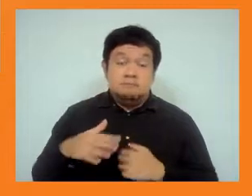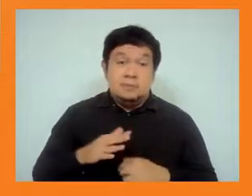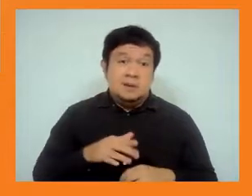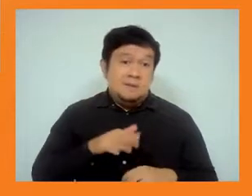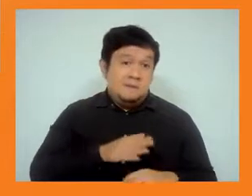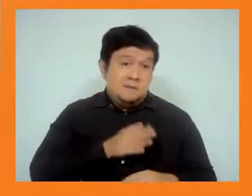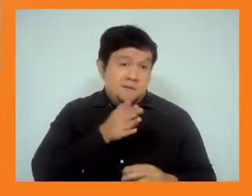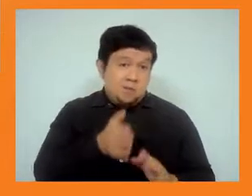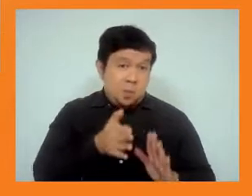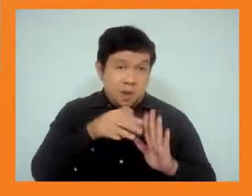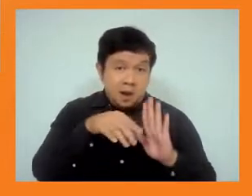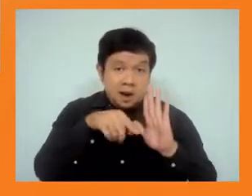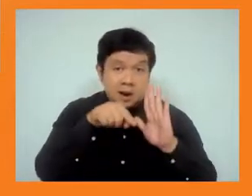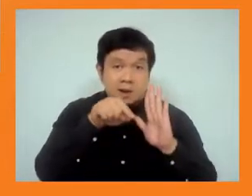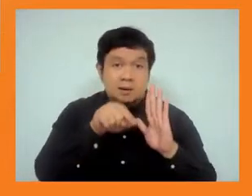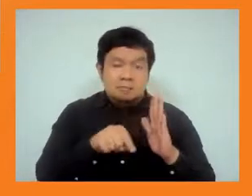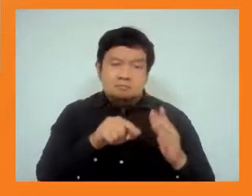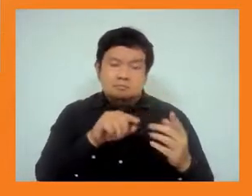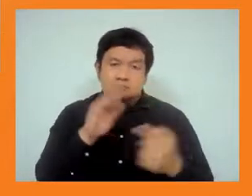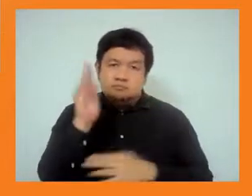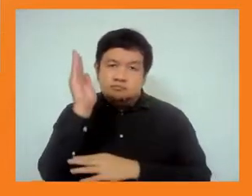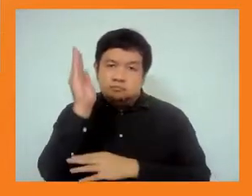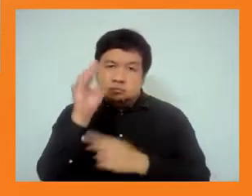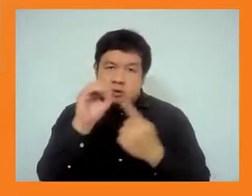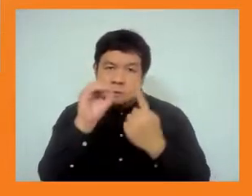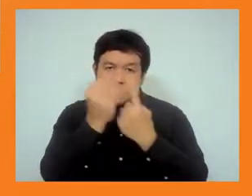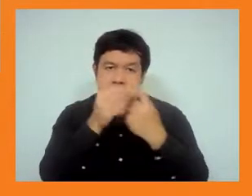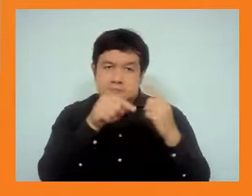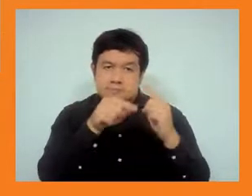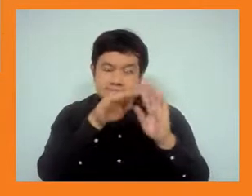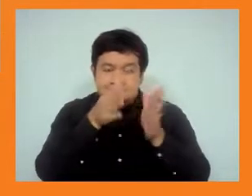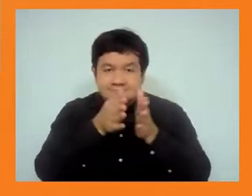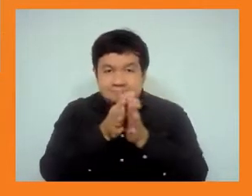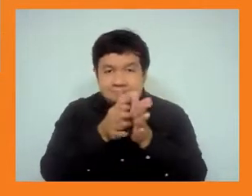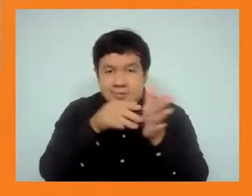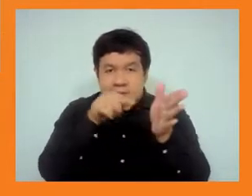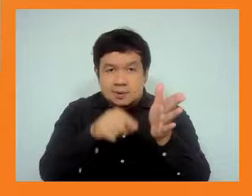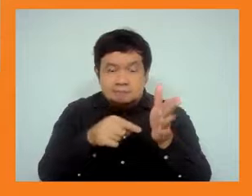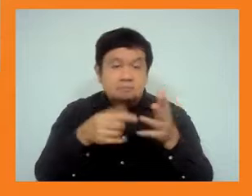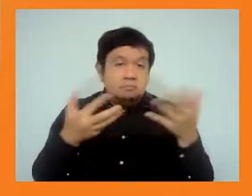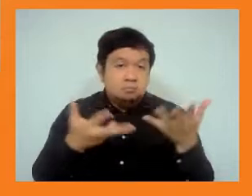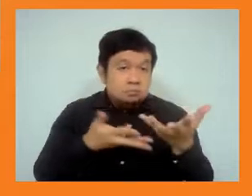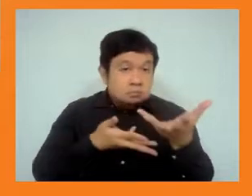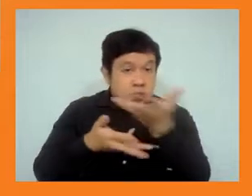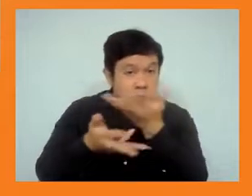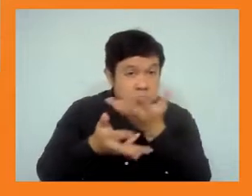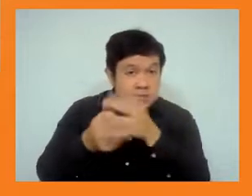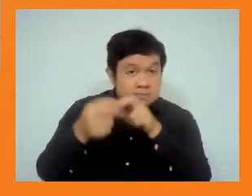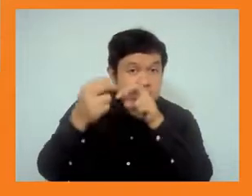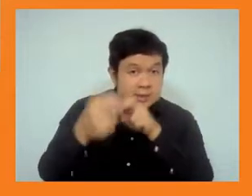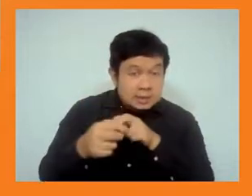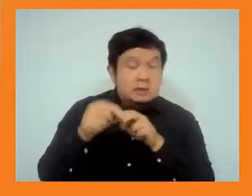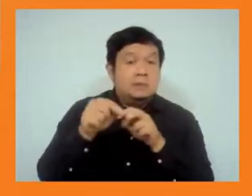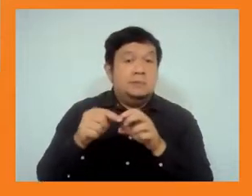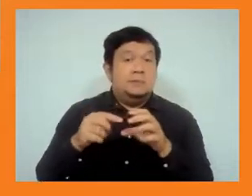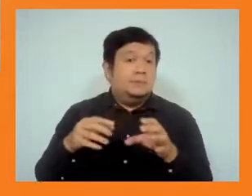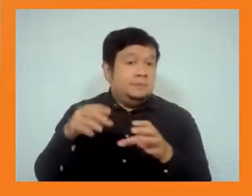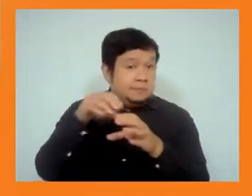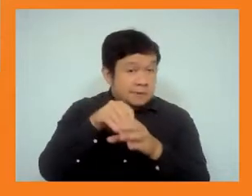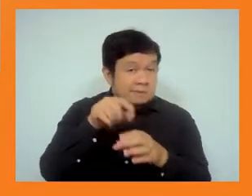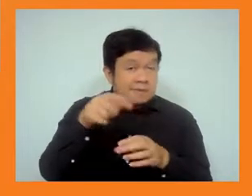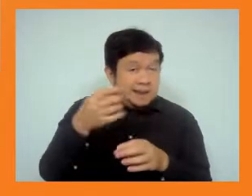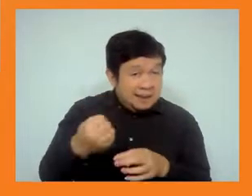Safeguards are what they are meant to be. Prevent any ADB project from inflicting harm to people.